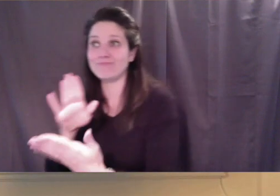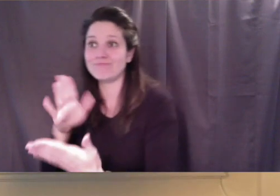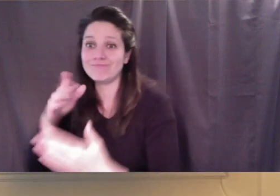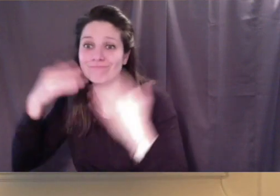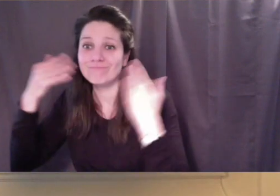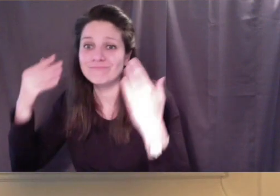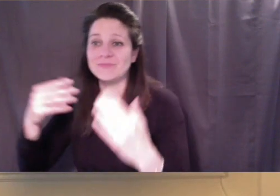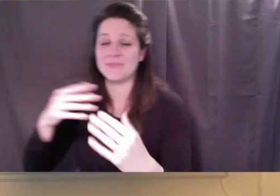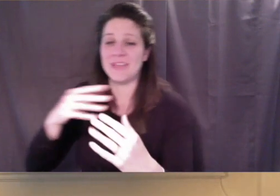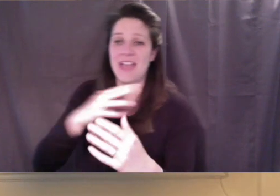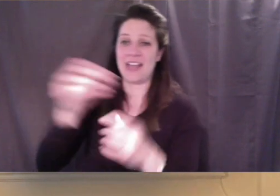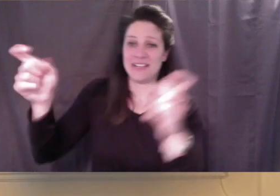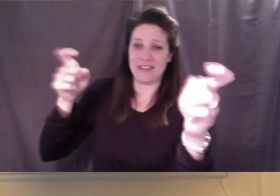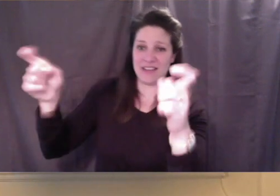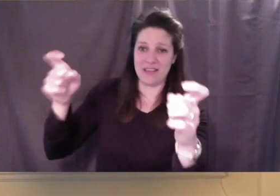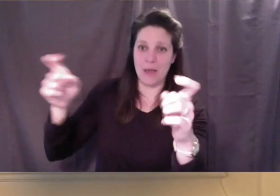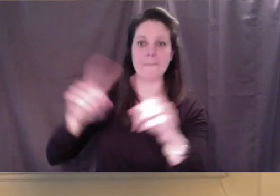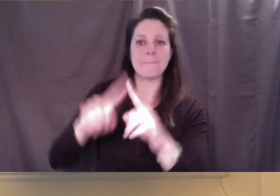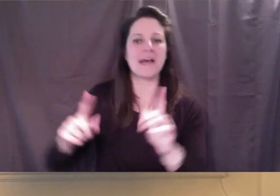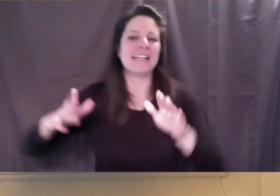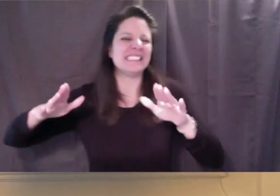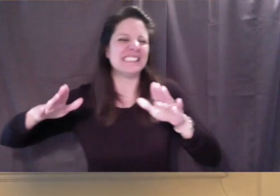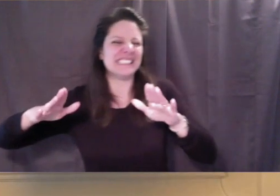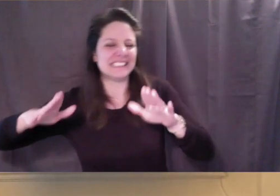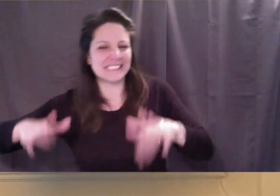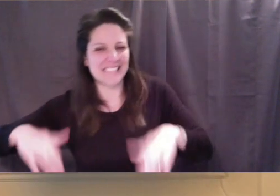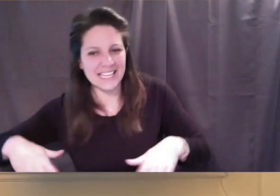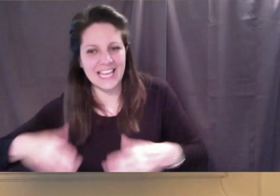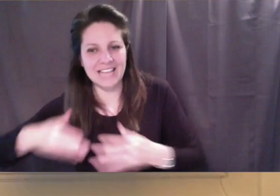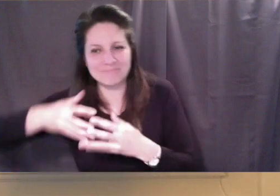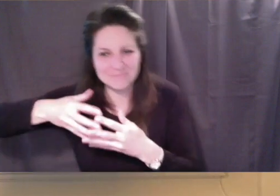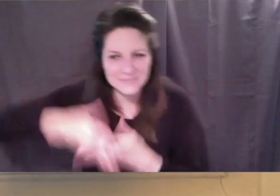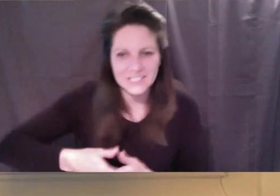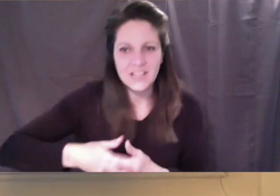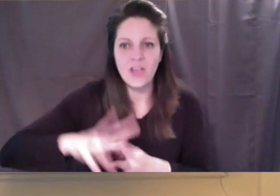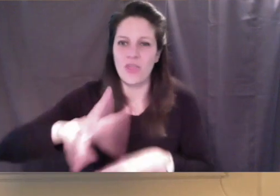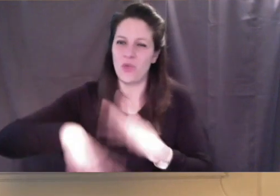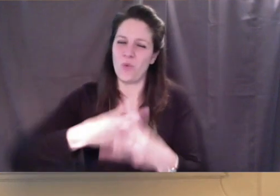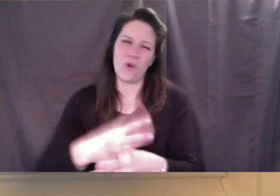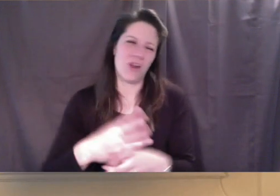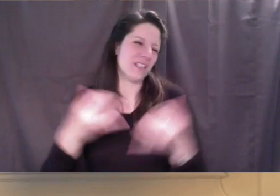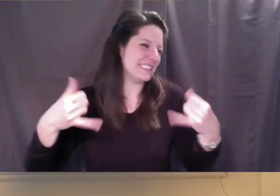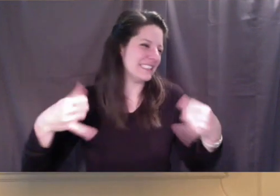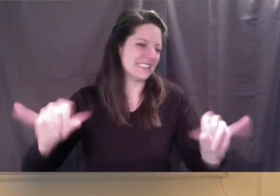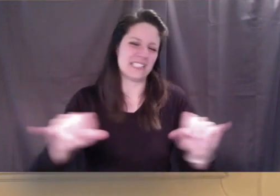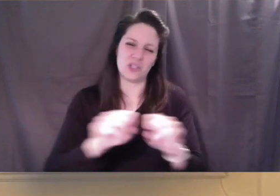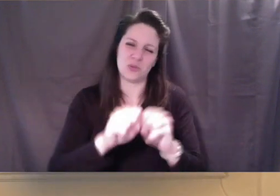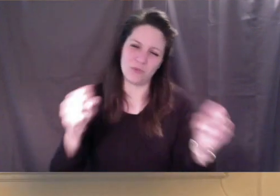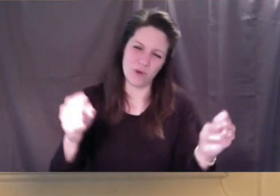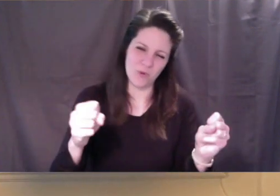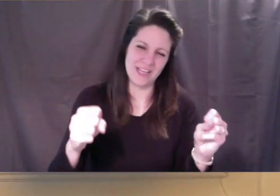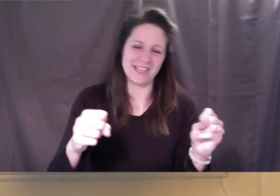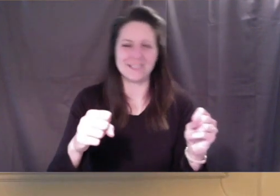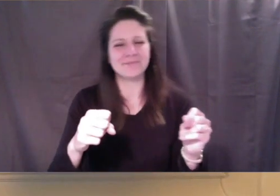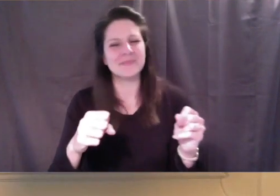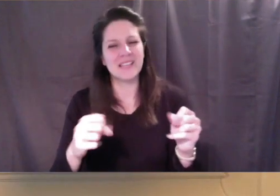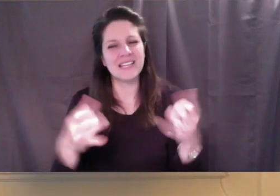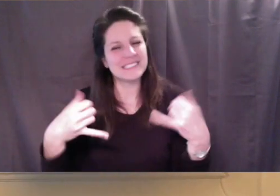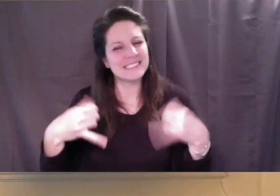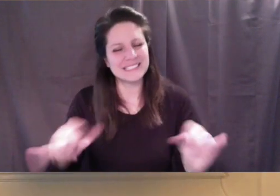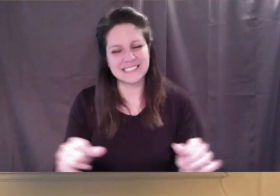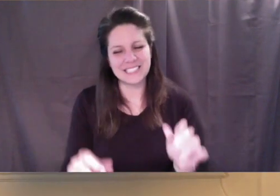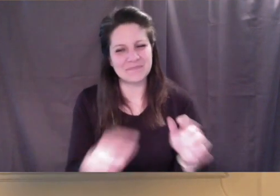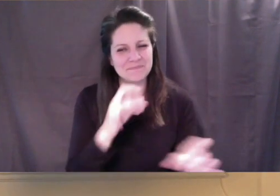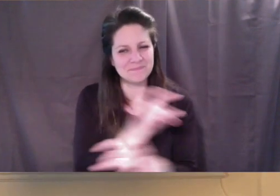and resistance to evil and empire that we see around us, and it is not yet present in that the world is still a flawed and broken place